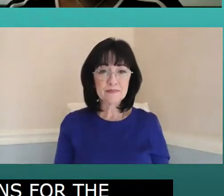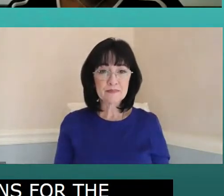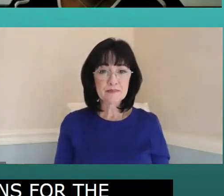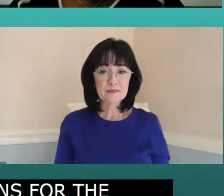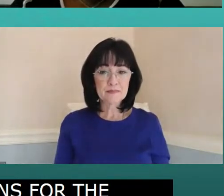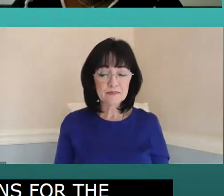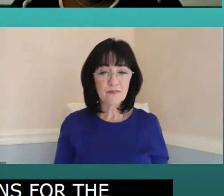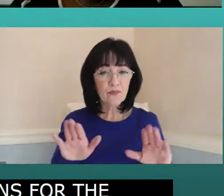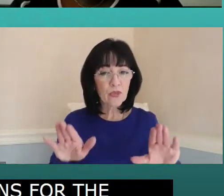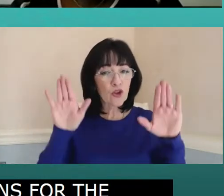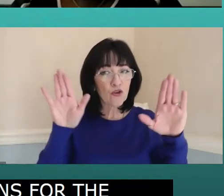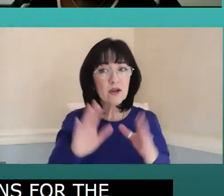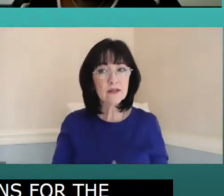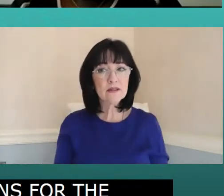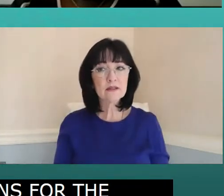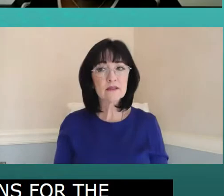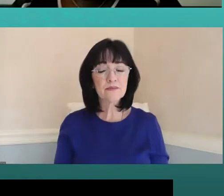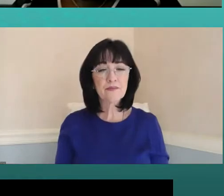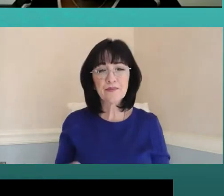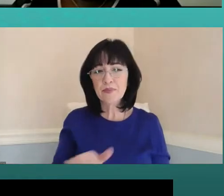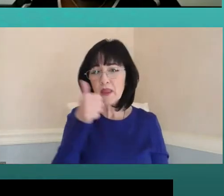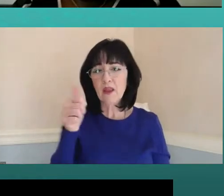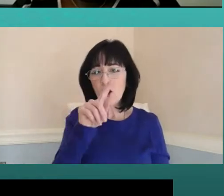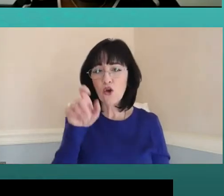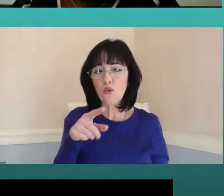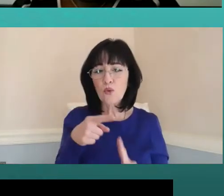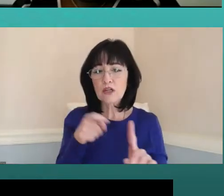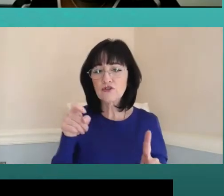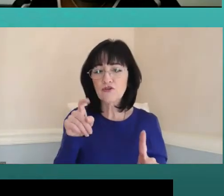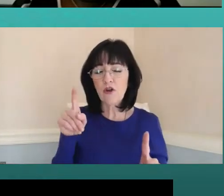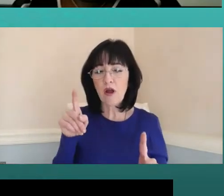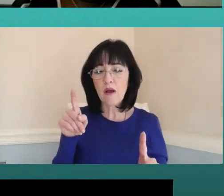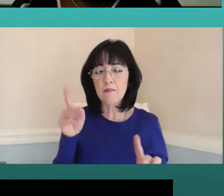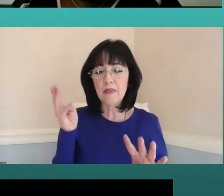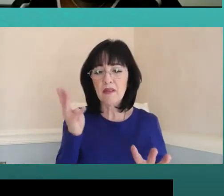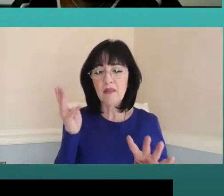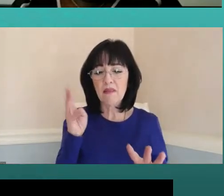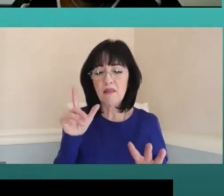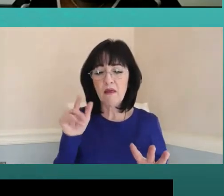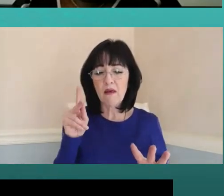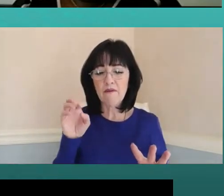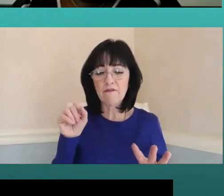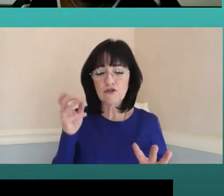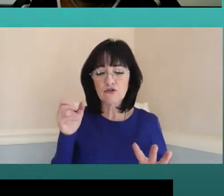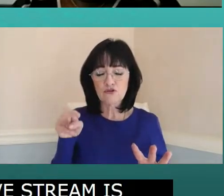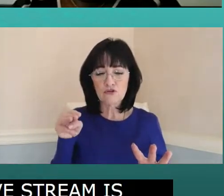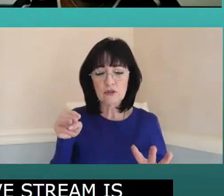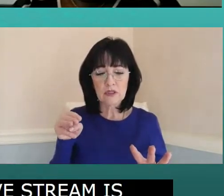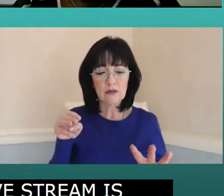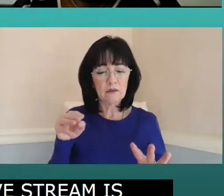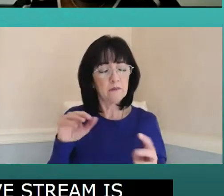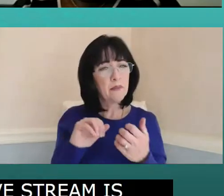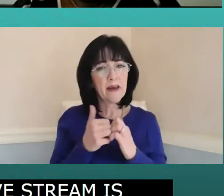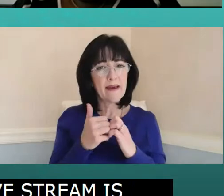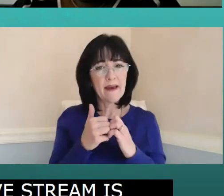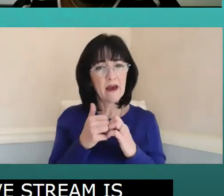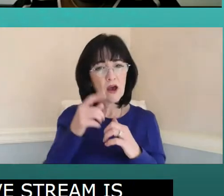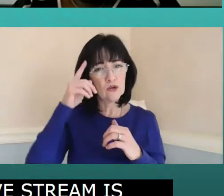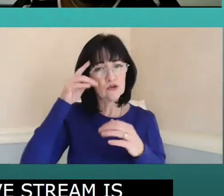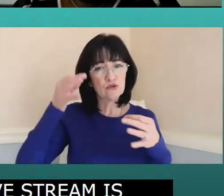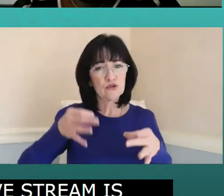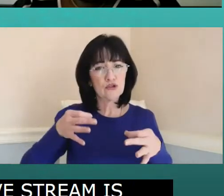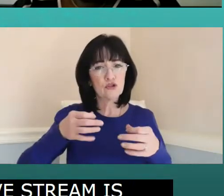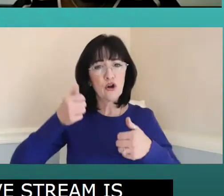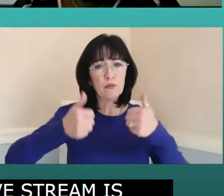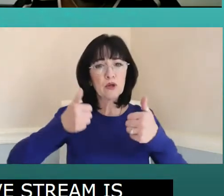Great. We have another question from Livestream. Is there a way to determine which charters are participating in